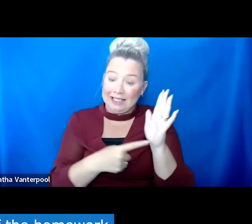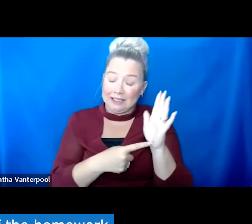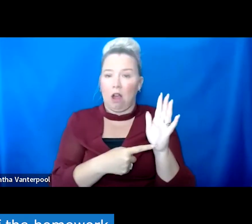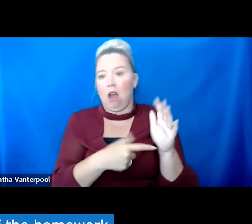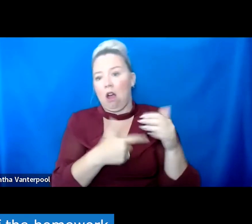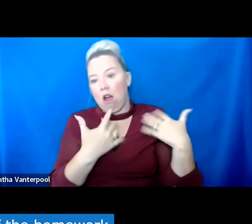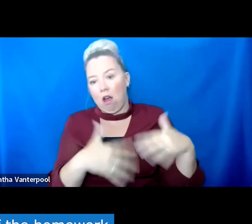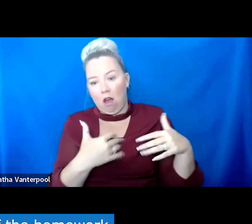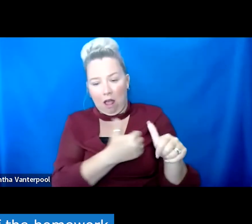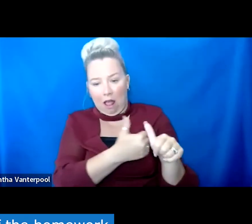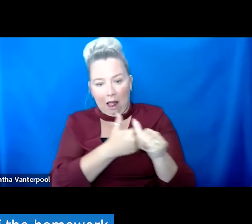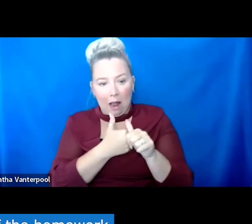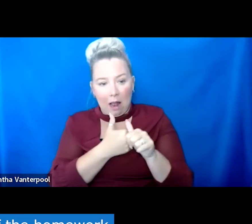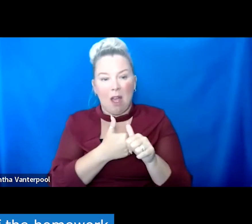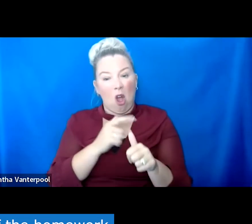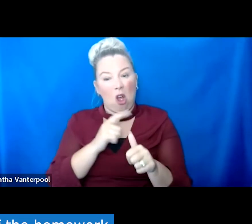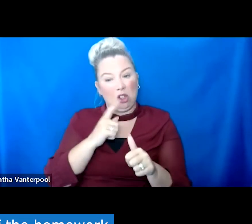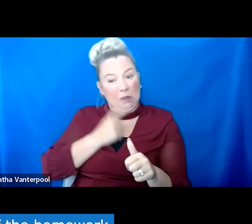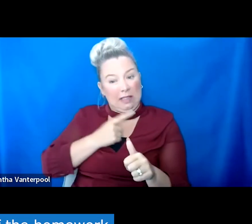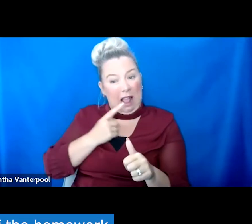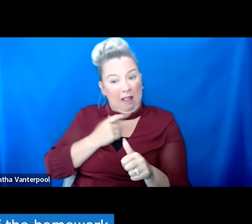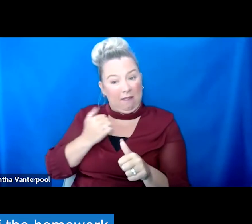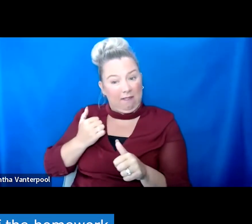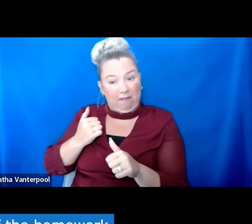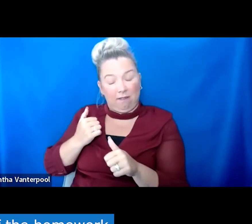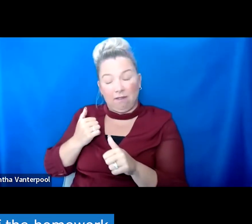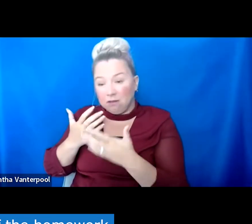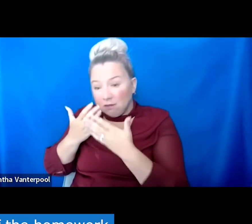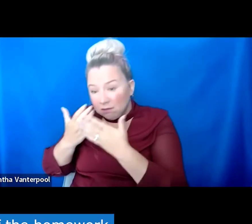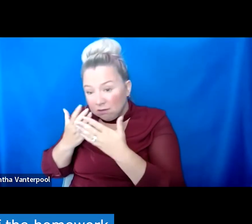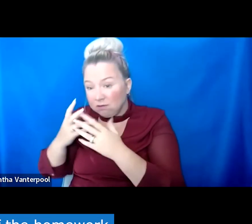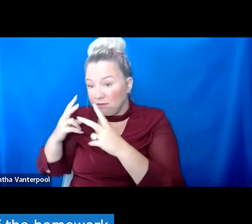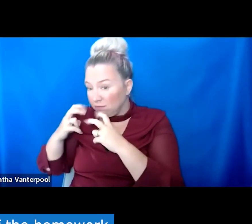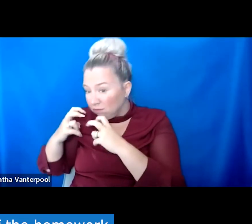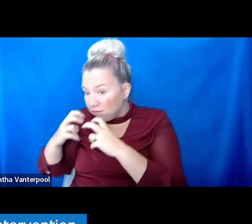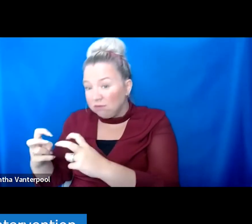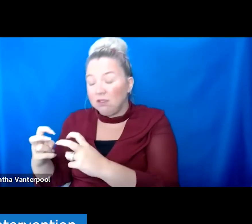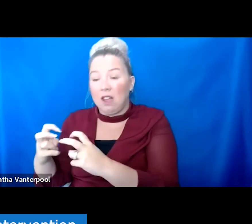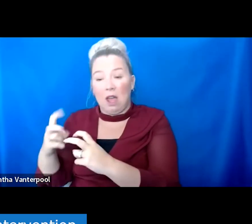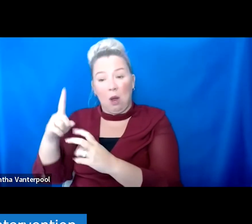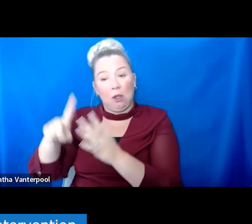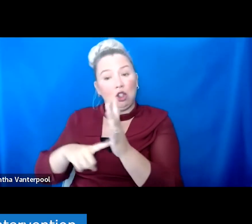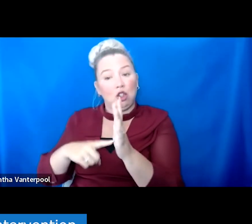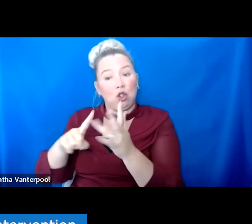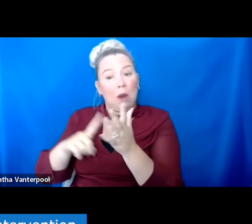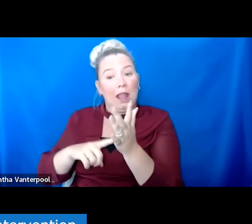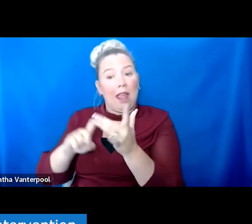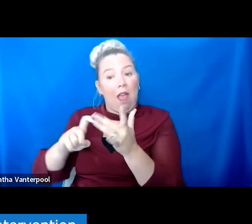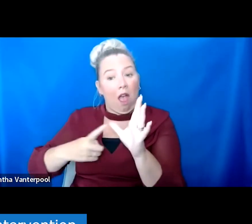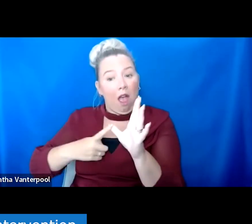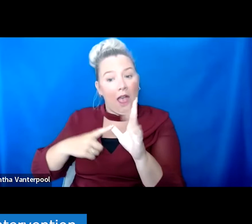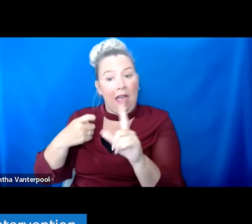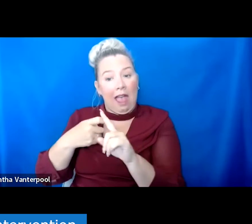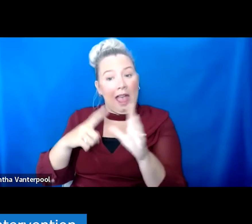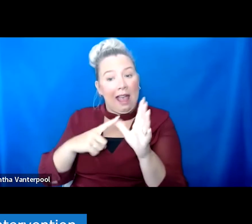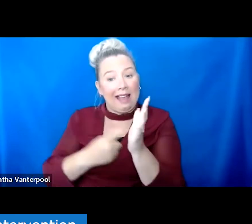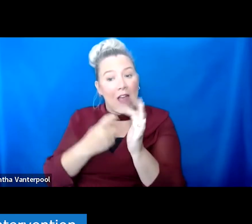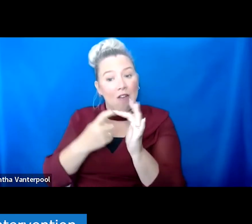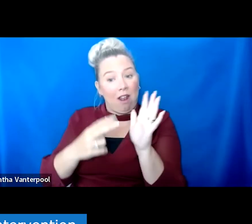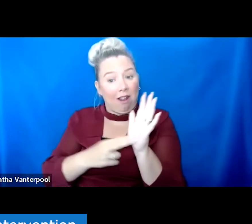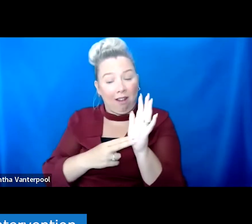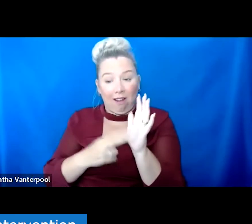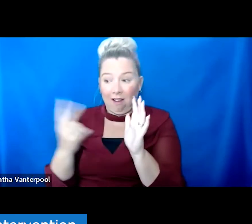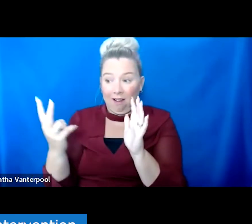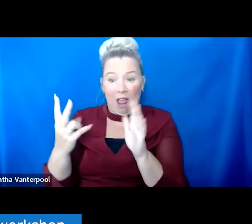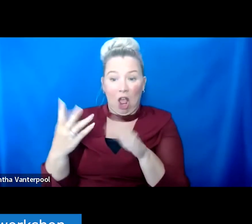a little bit of the homework that I've done with Julia and Karen from the Early Intervention Foundation and colleagues